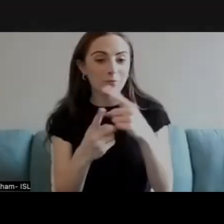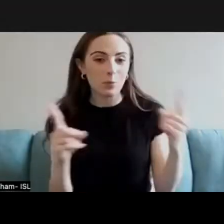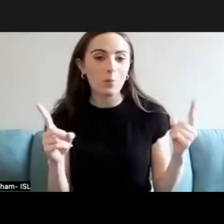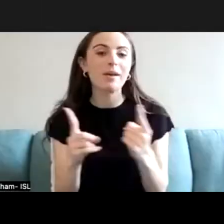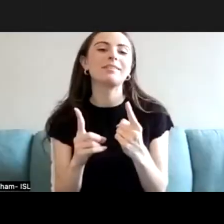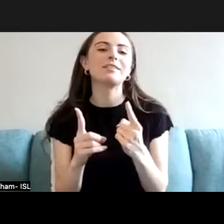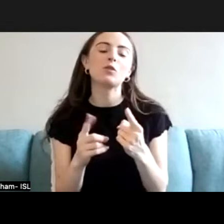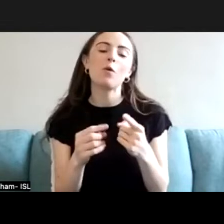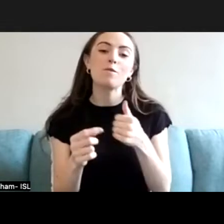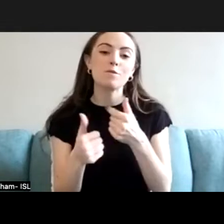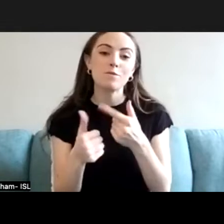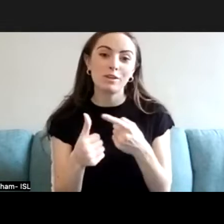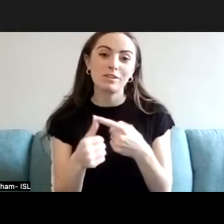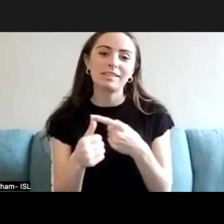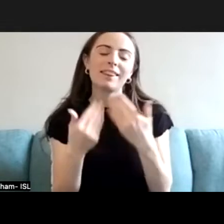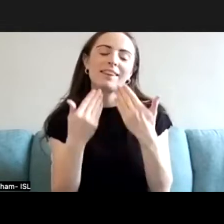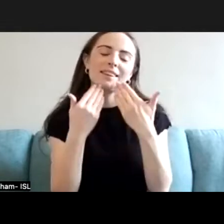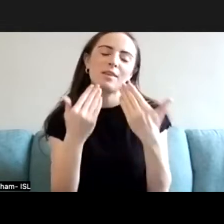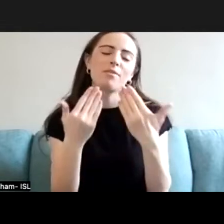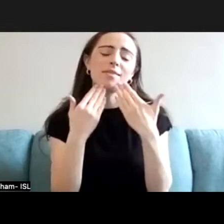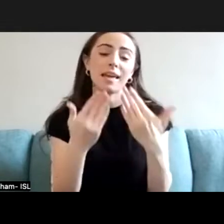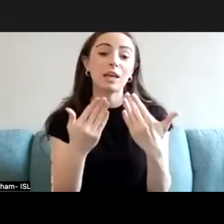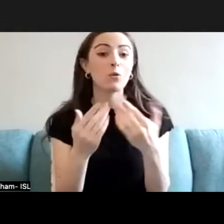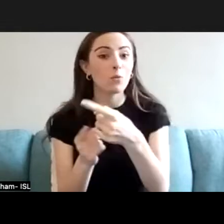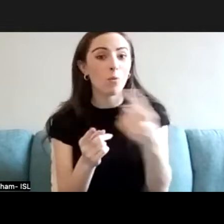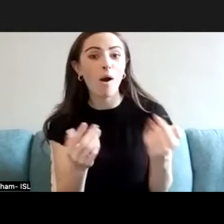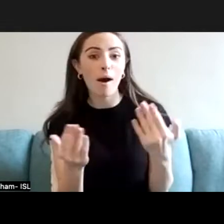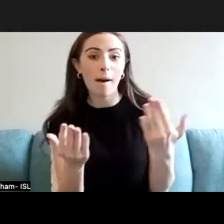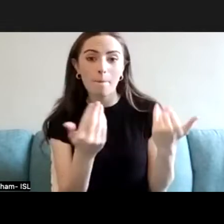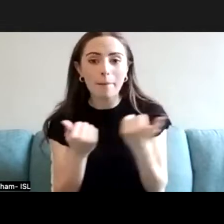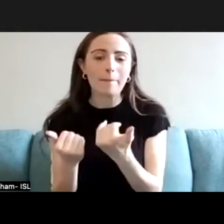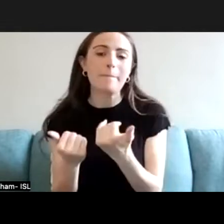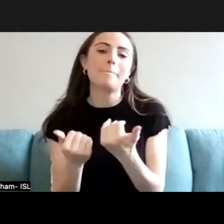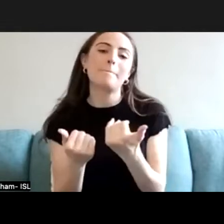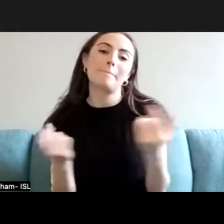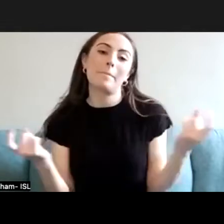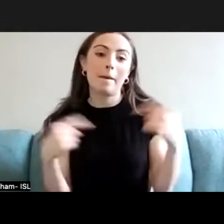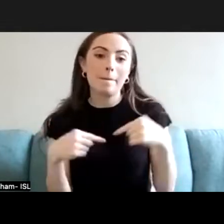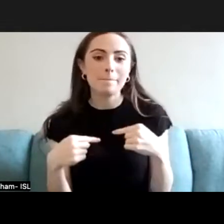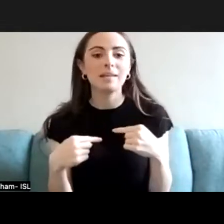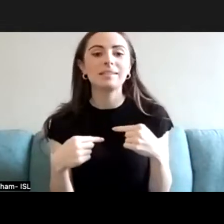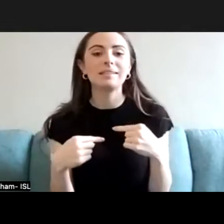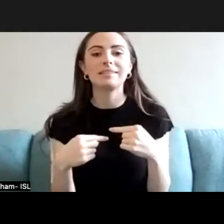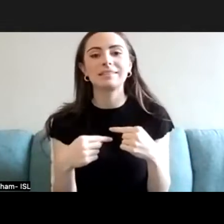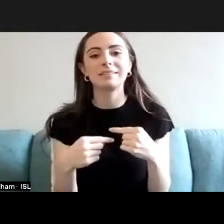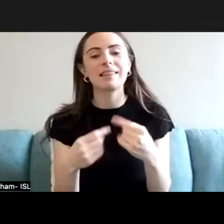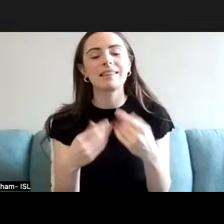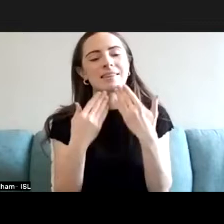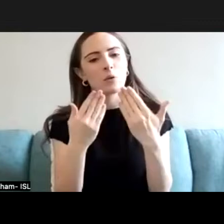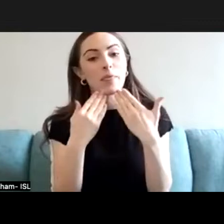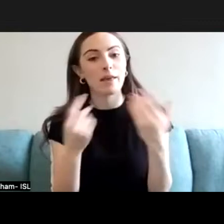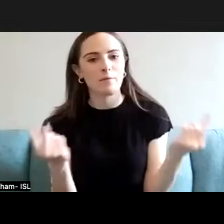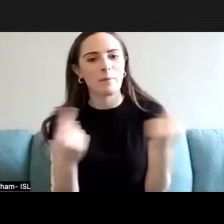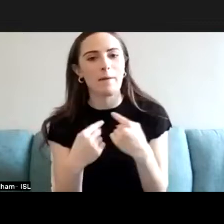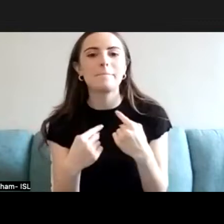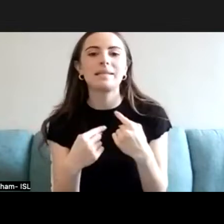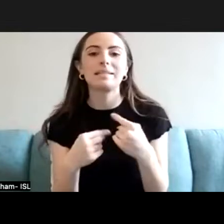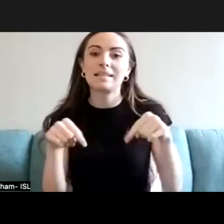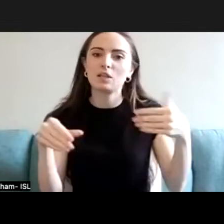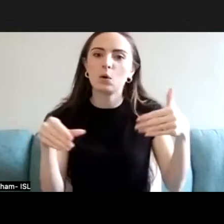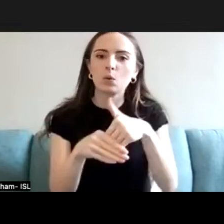So to say a huge thank you for joining us this morning for the launch of Employers for Change's Inclusive and